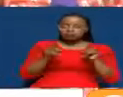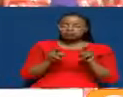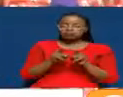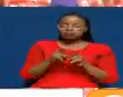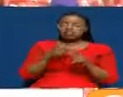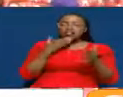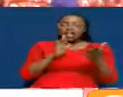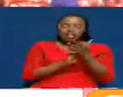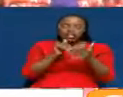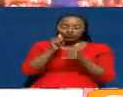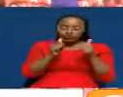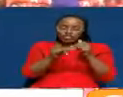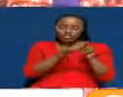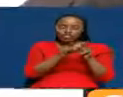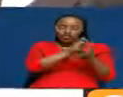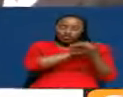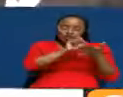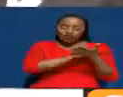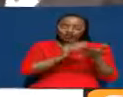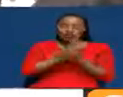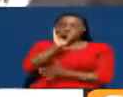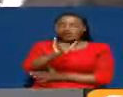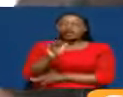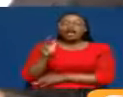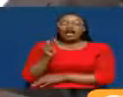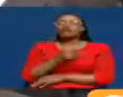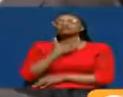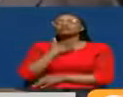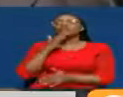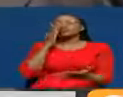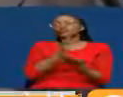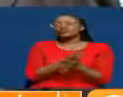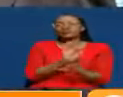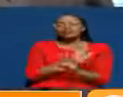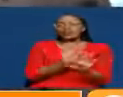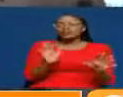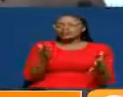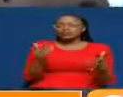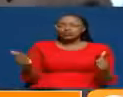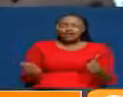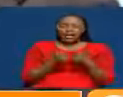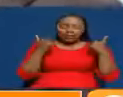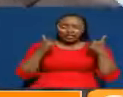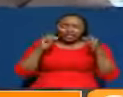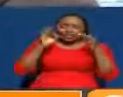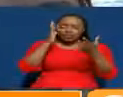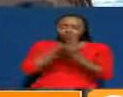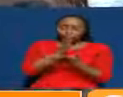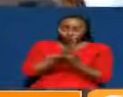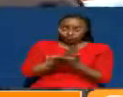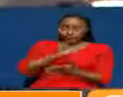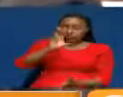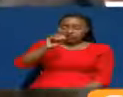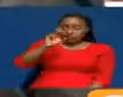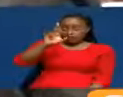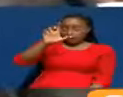suicide note allegedly penned by her. Sisi tunataka ukweli itendeke, kama kweli Chemutai alifanya haya